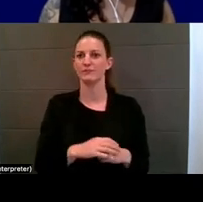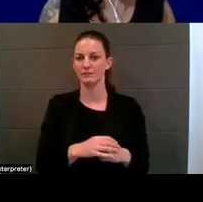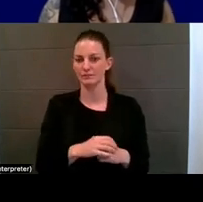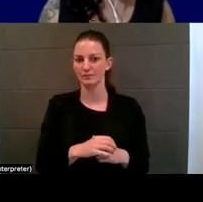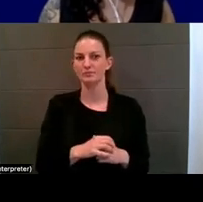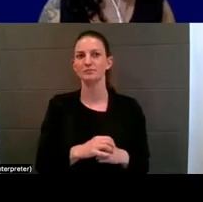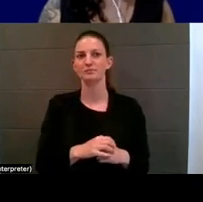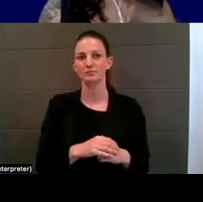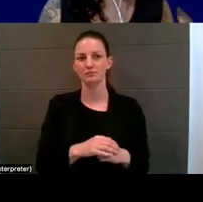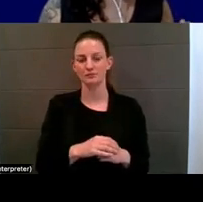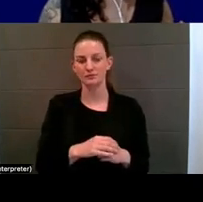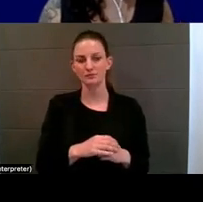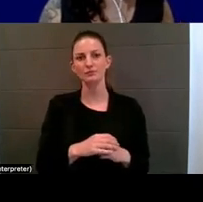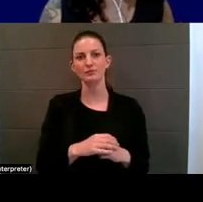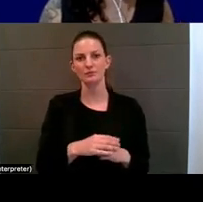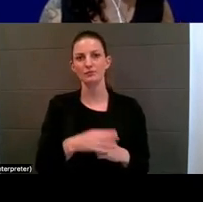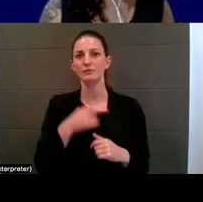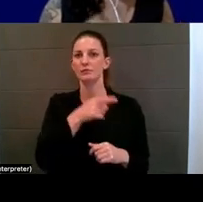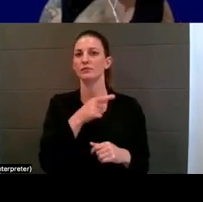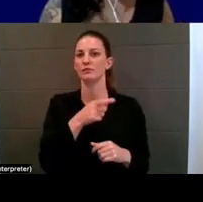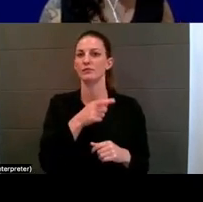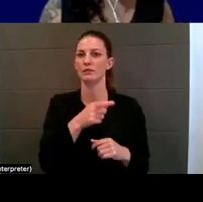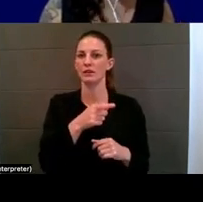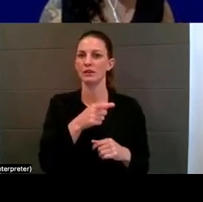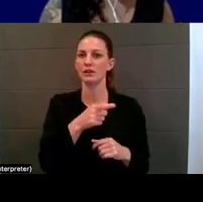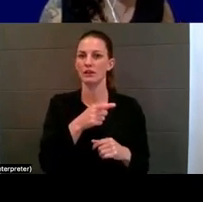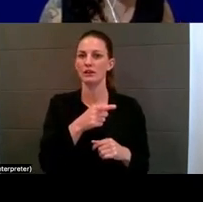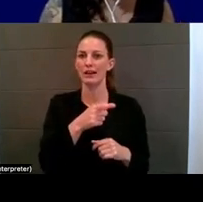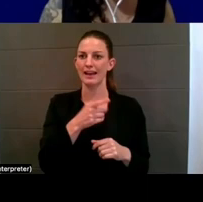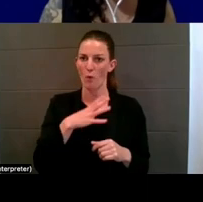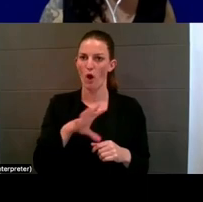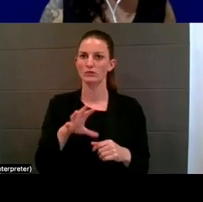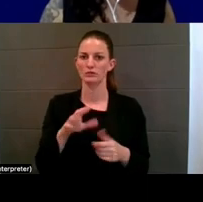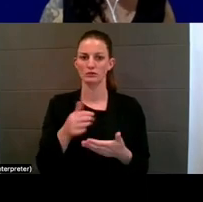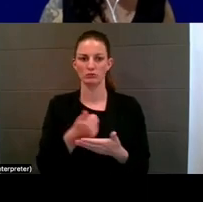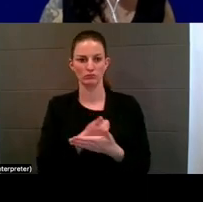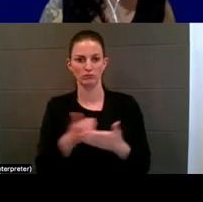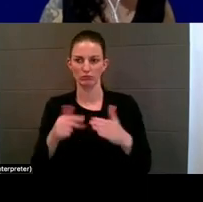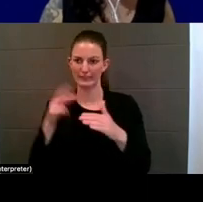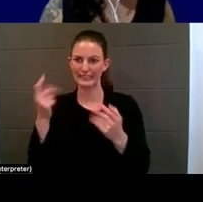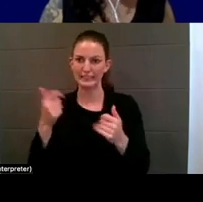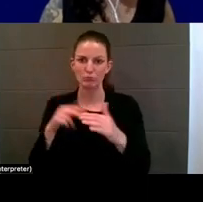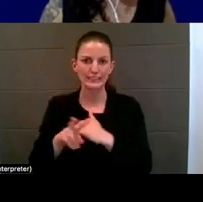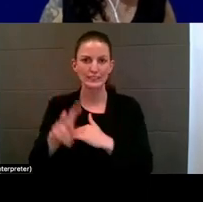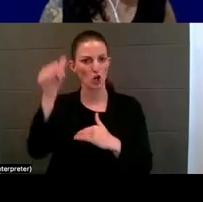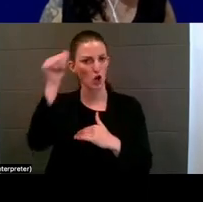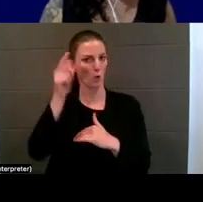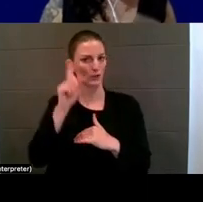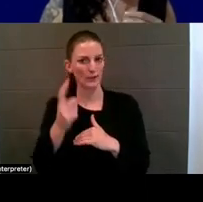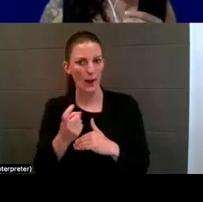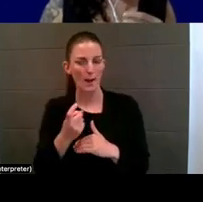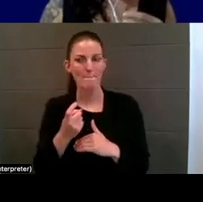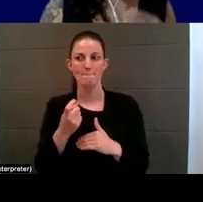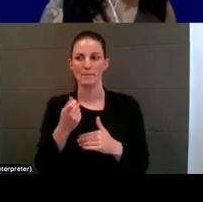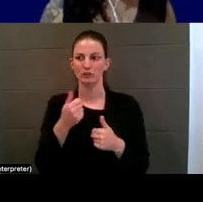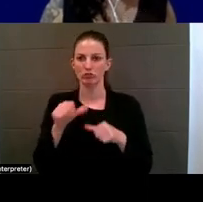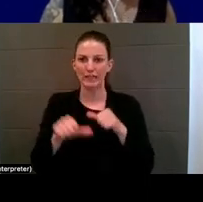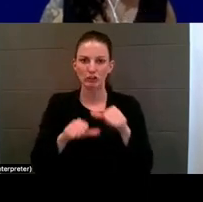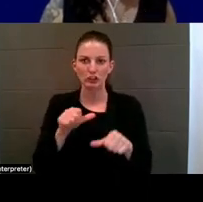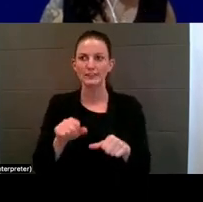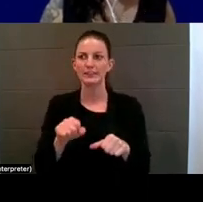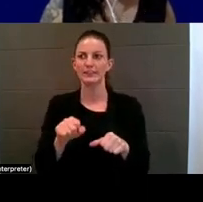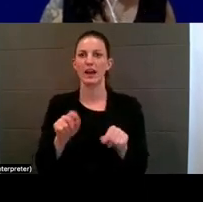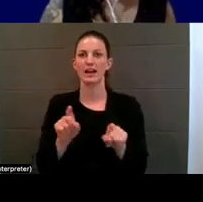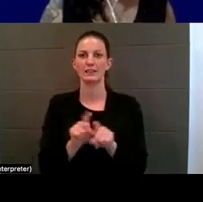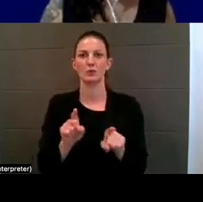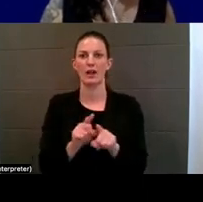A few of the elements in John's video was around predictable routines and strategies, but also predictable